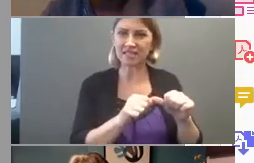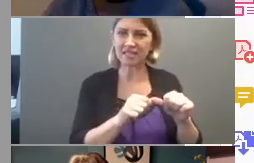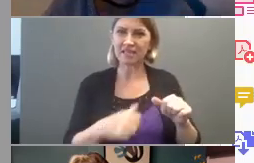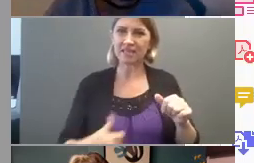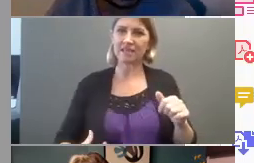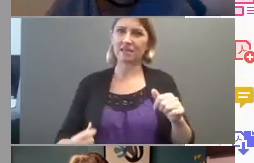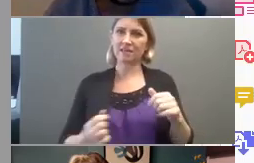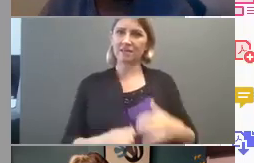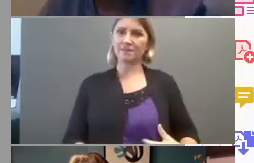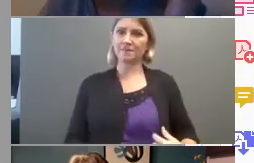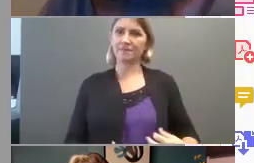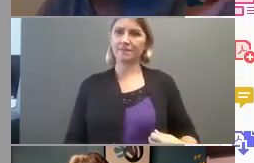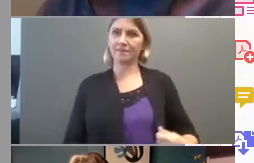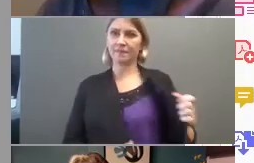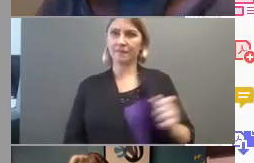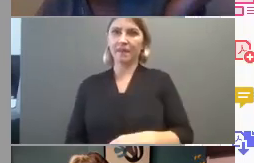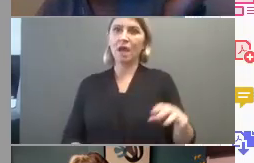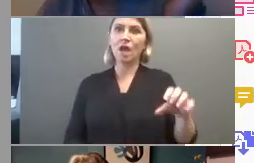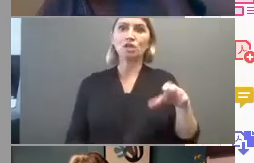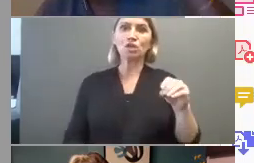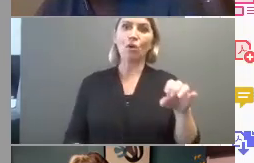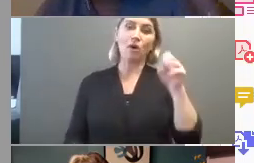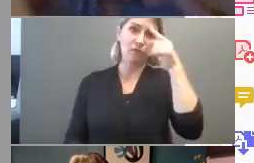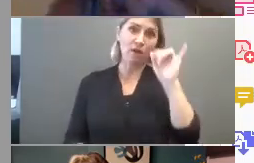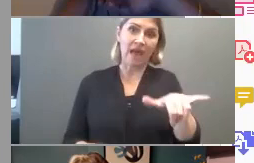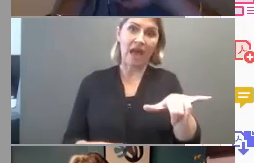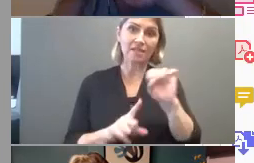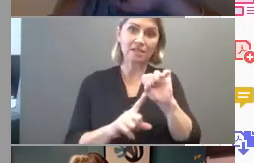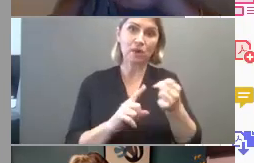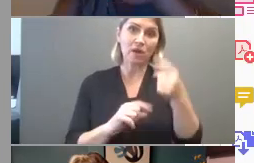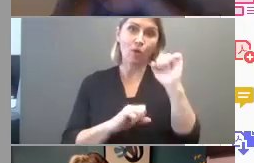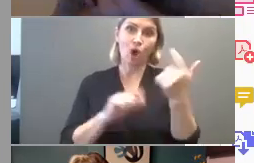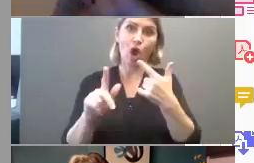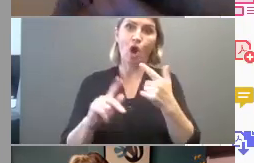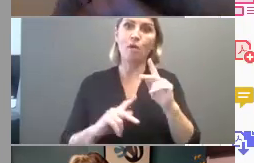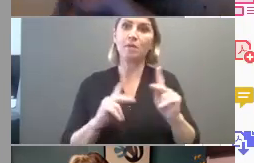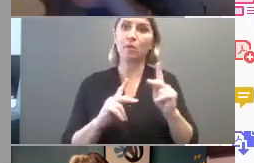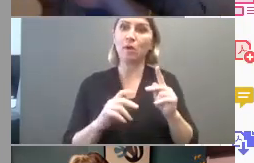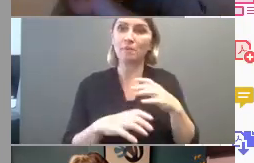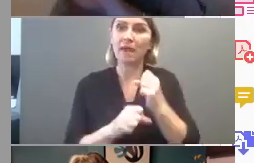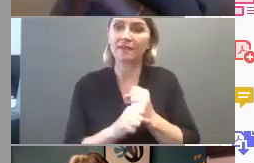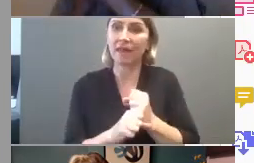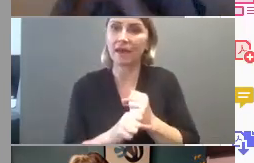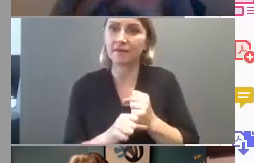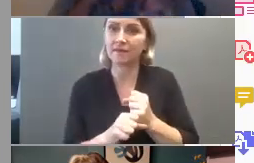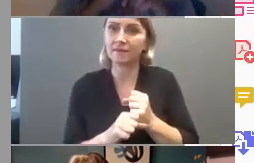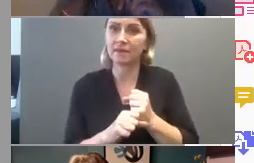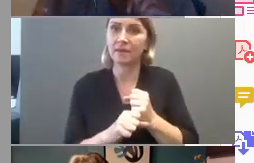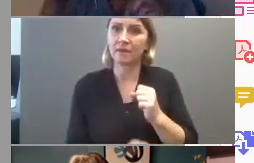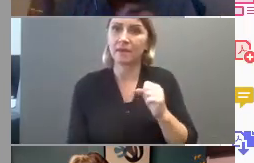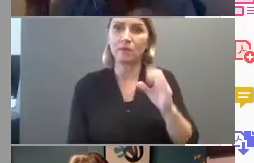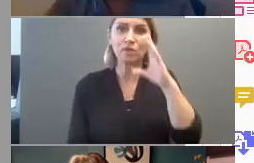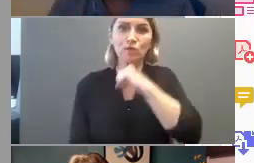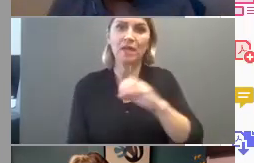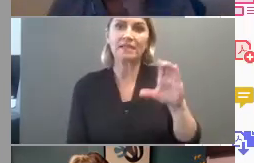analysis doesn't really make sense. So in that scenario, we will see that for all big O, big omega, big theta type of stuff, we assume that C